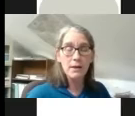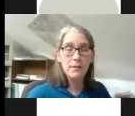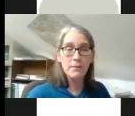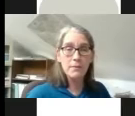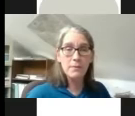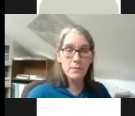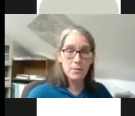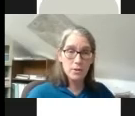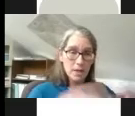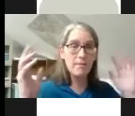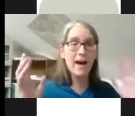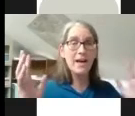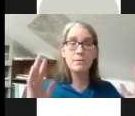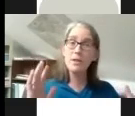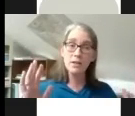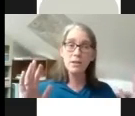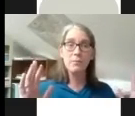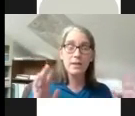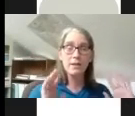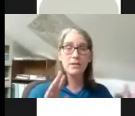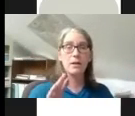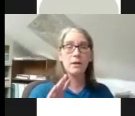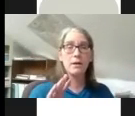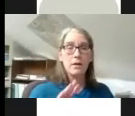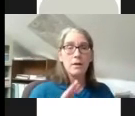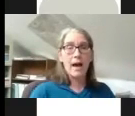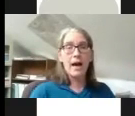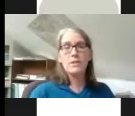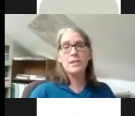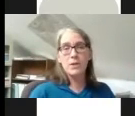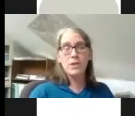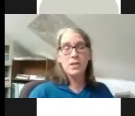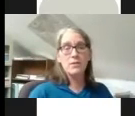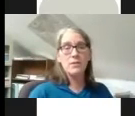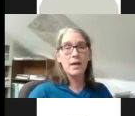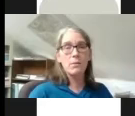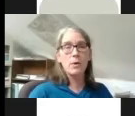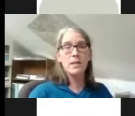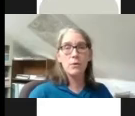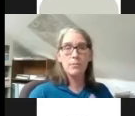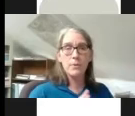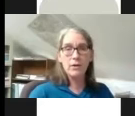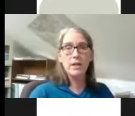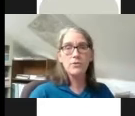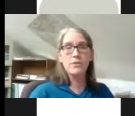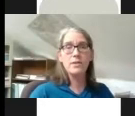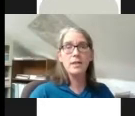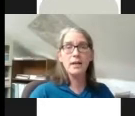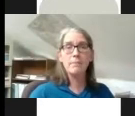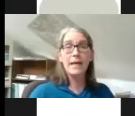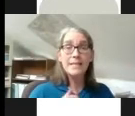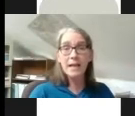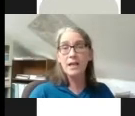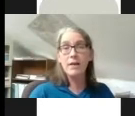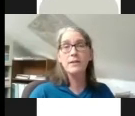currently, to me, that is a big deal, because these are at-risk species and ones that we're particularly interested